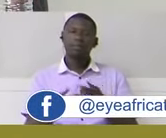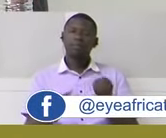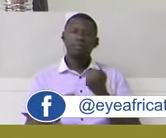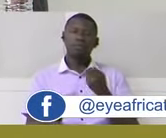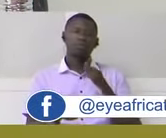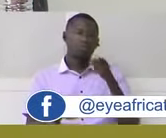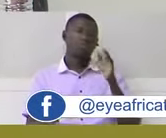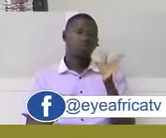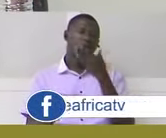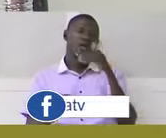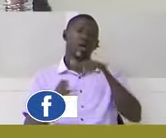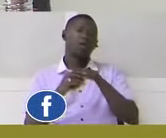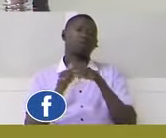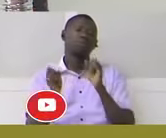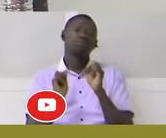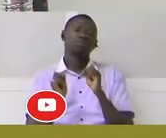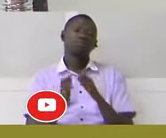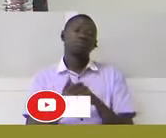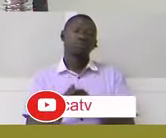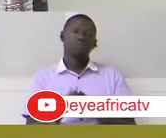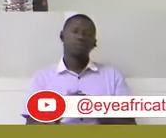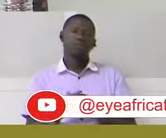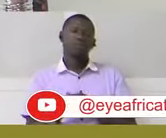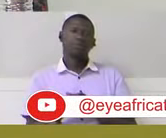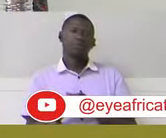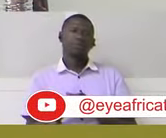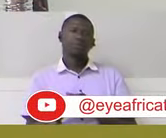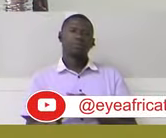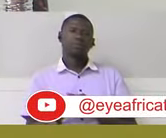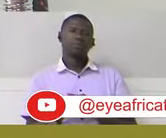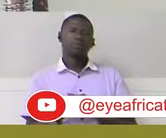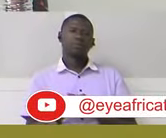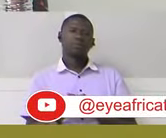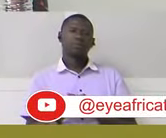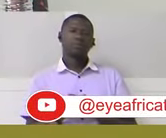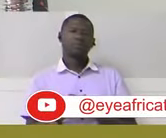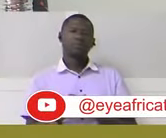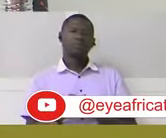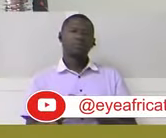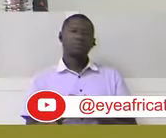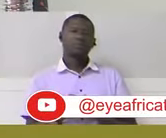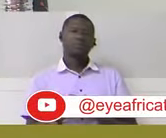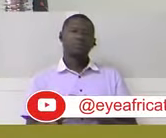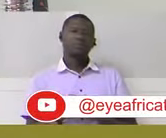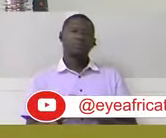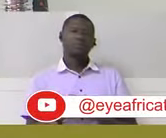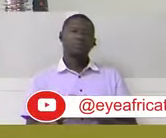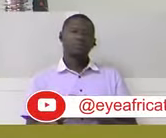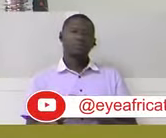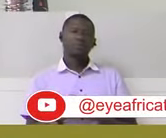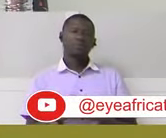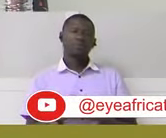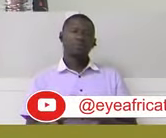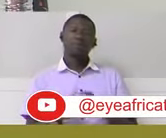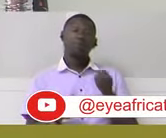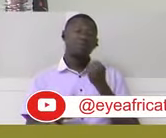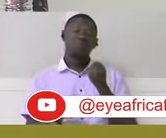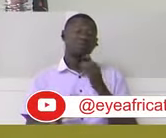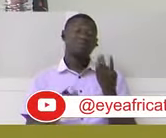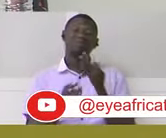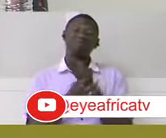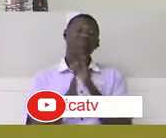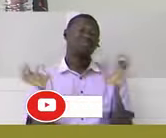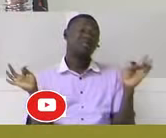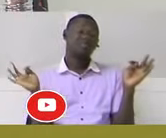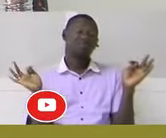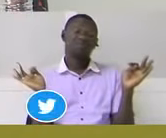mosafuko fe wofem mambo manke nyin dindul la koto wala yakendi imambo femfem kalama